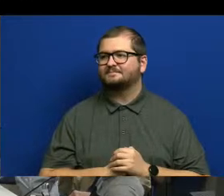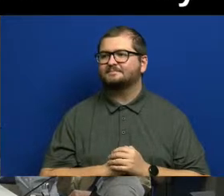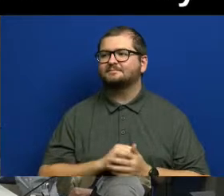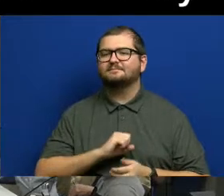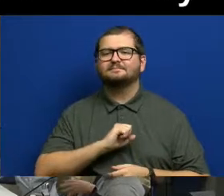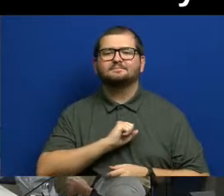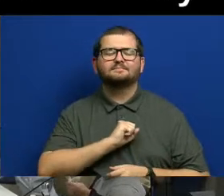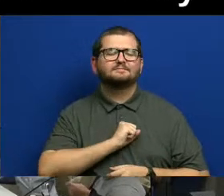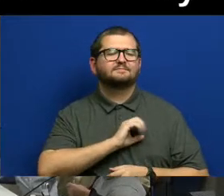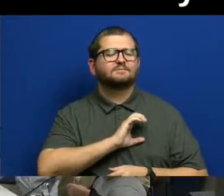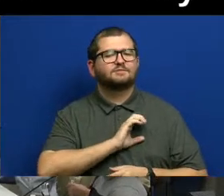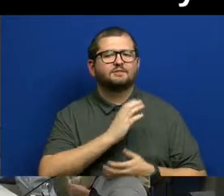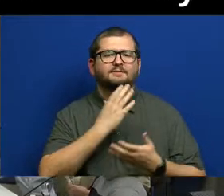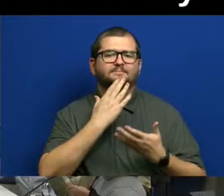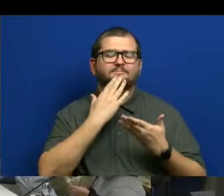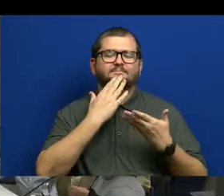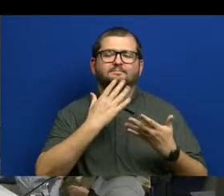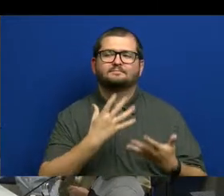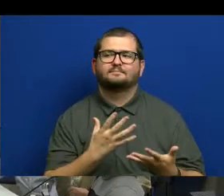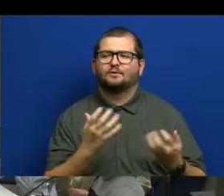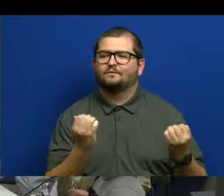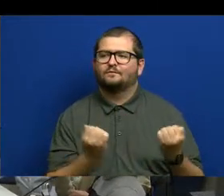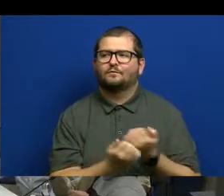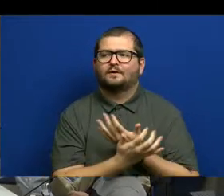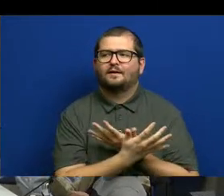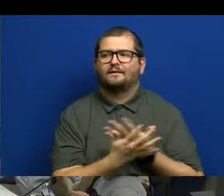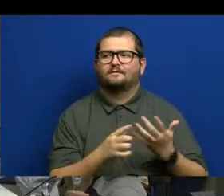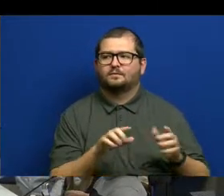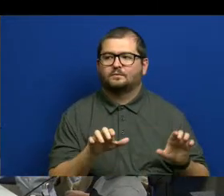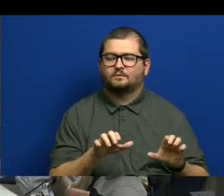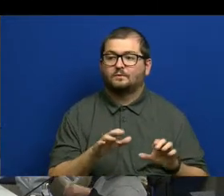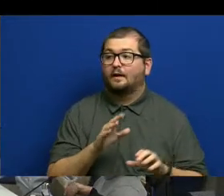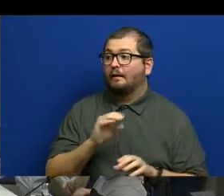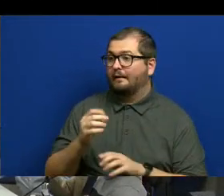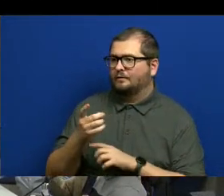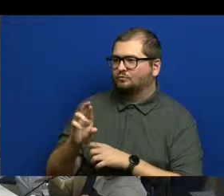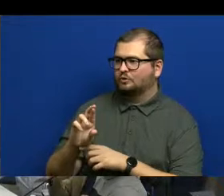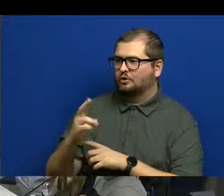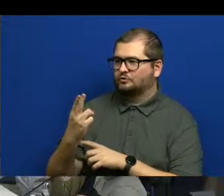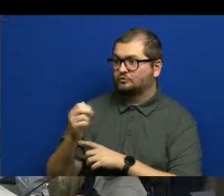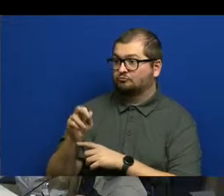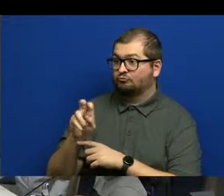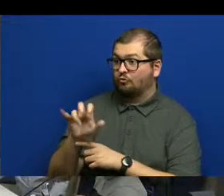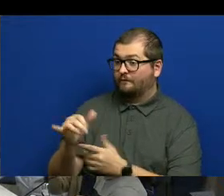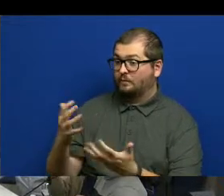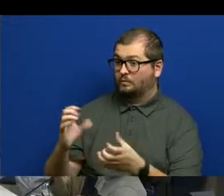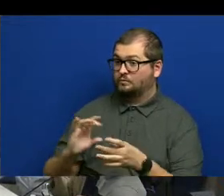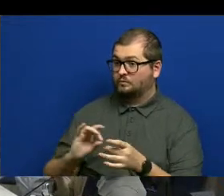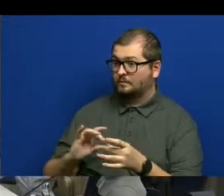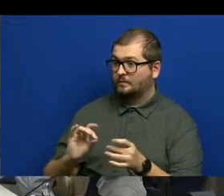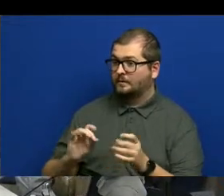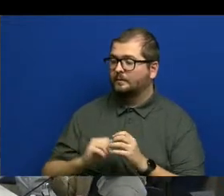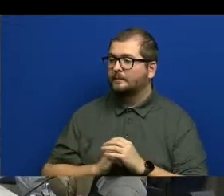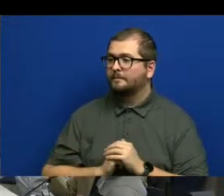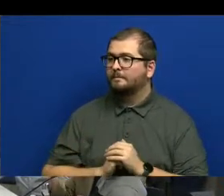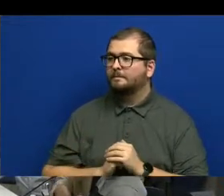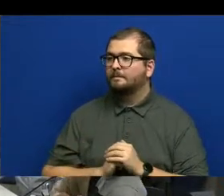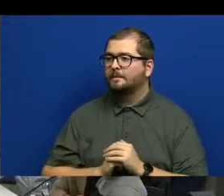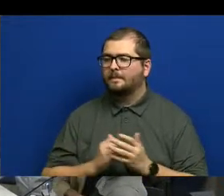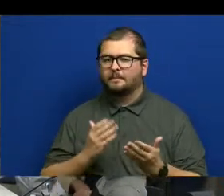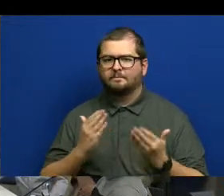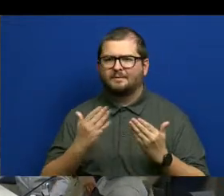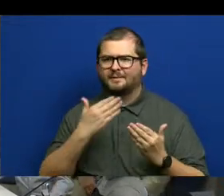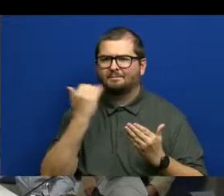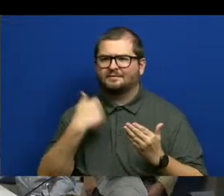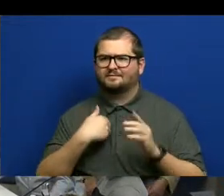Sherry, thank you for all that you do. And Dr. Harvey would like to say something. Might be better if